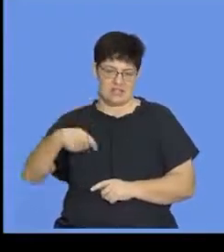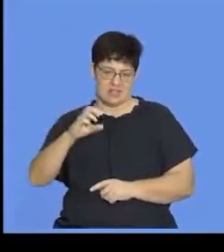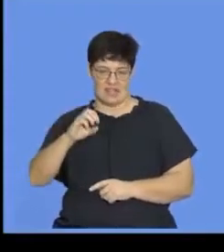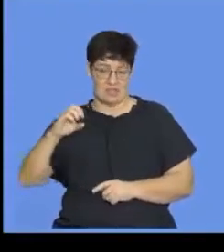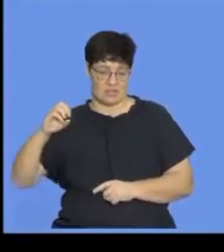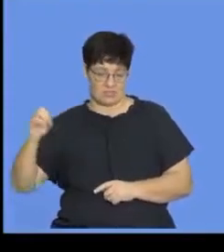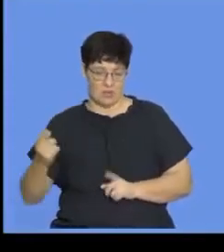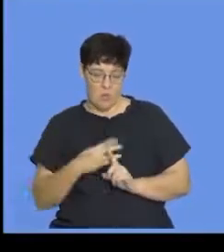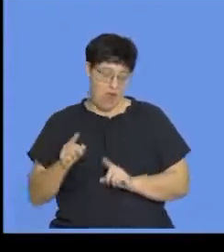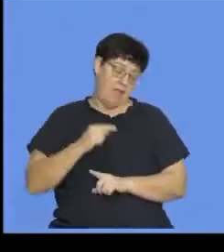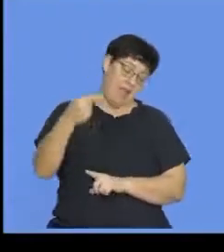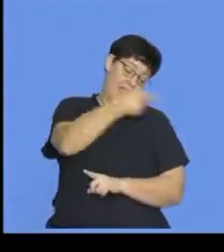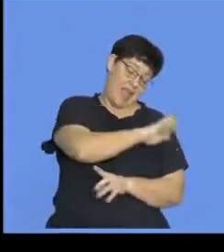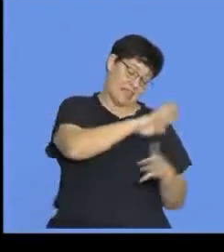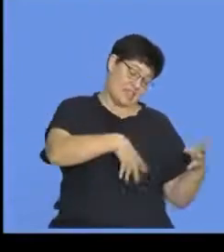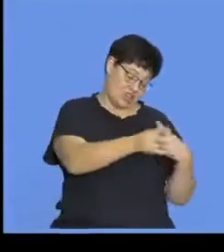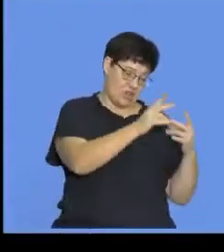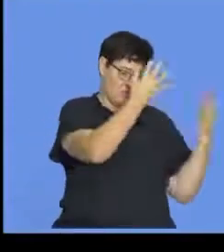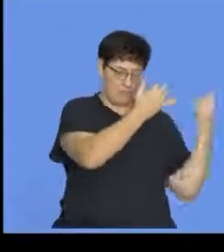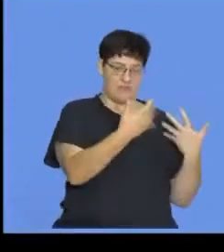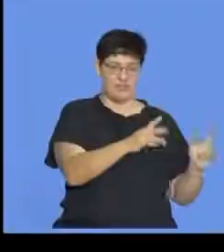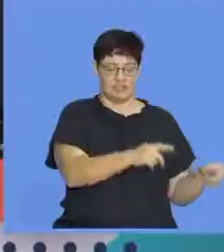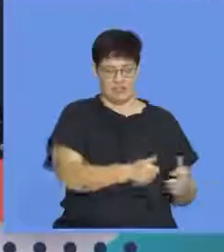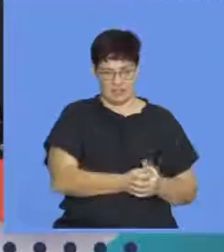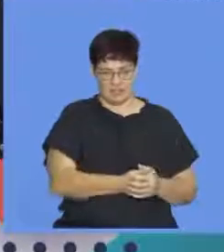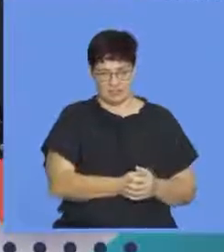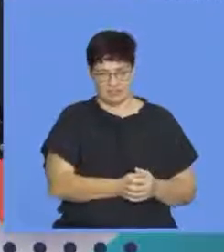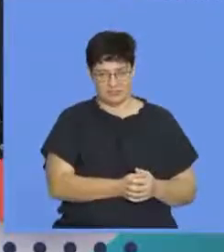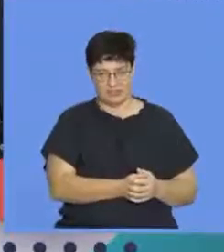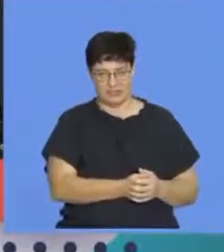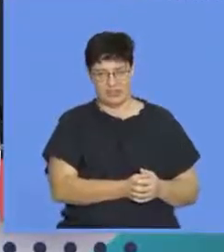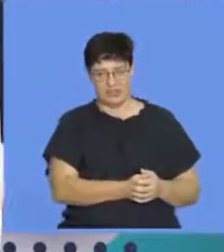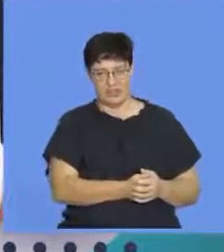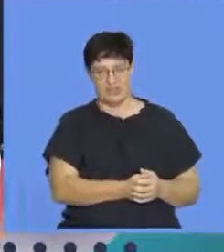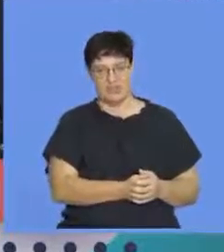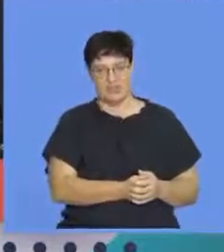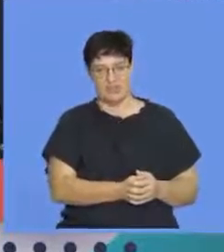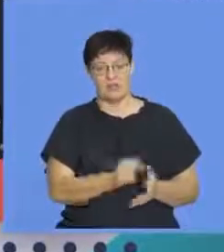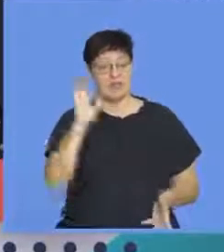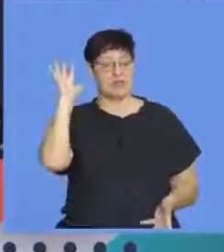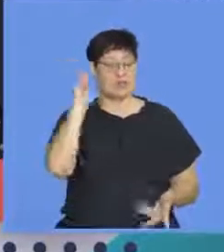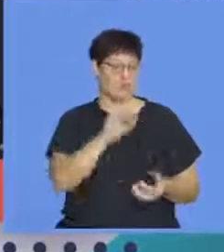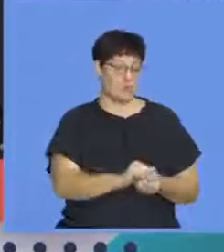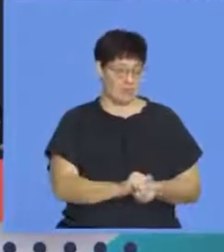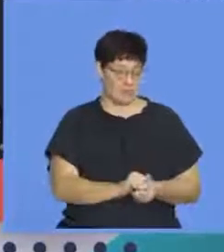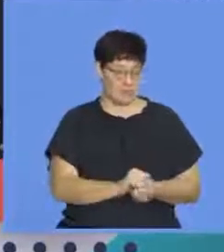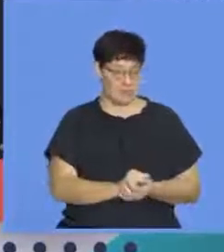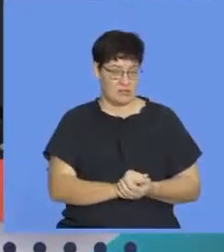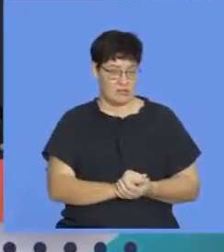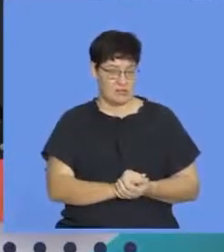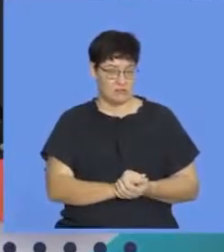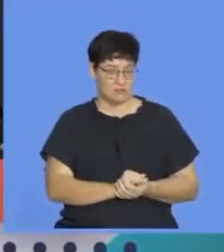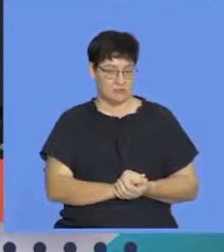already calculated. Okay, so now, if we have to summarize this segment of our